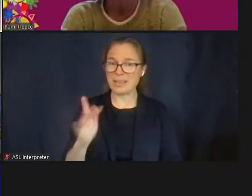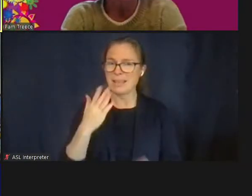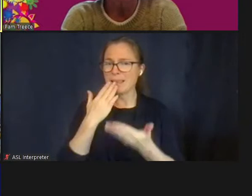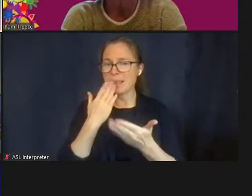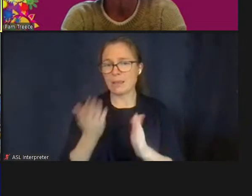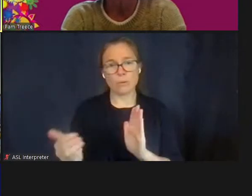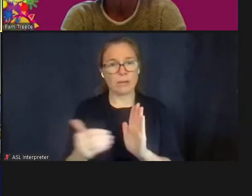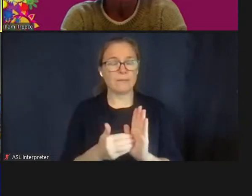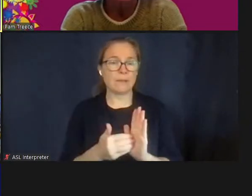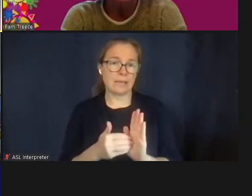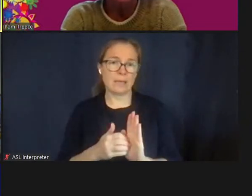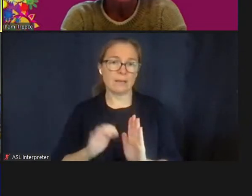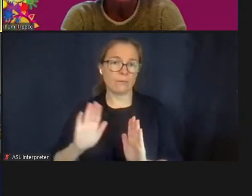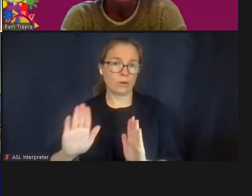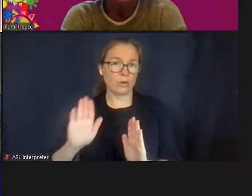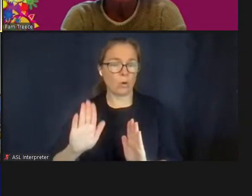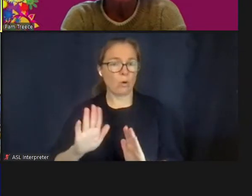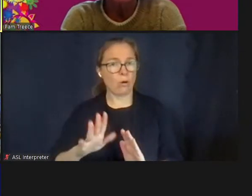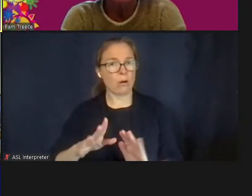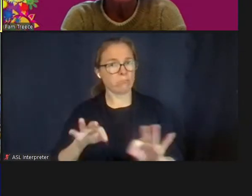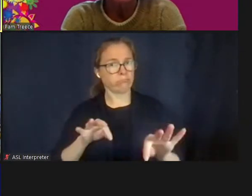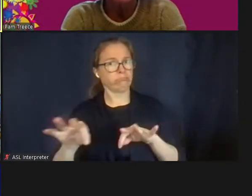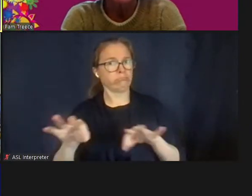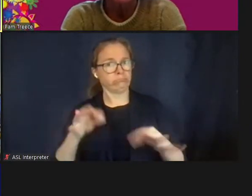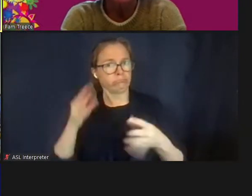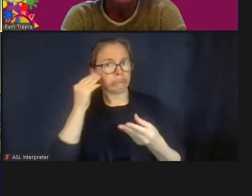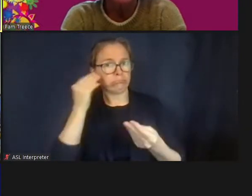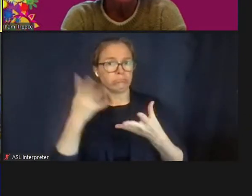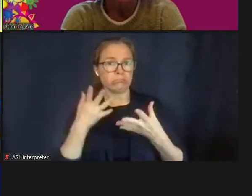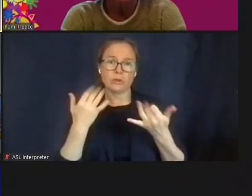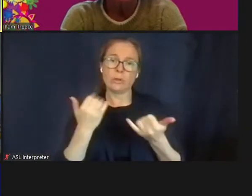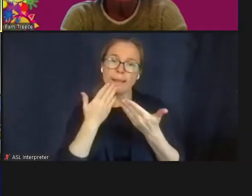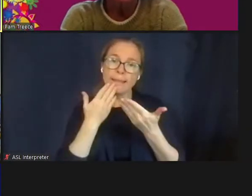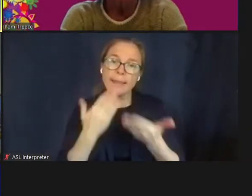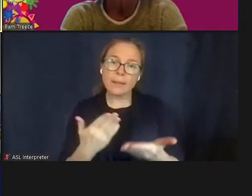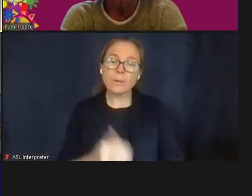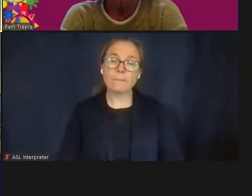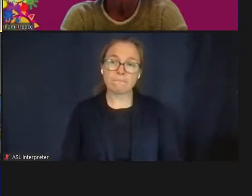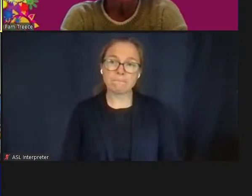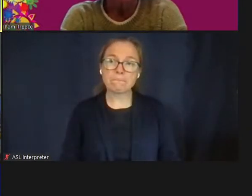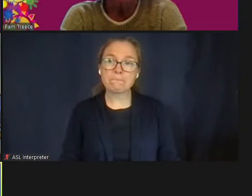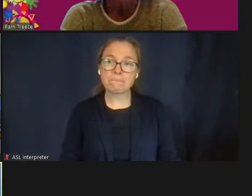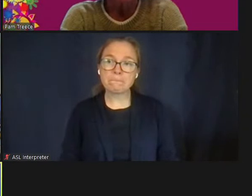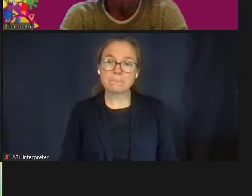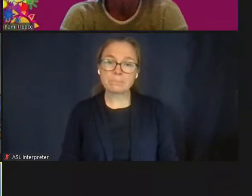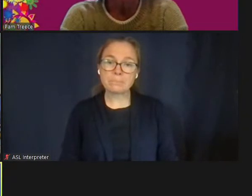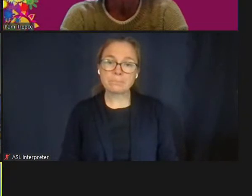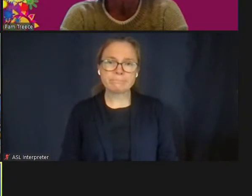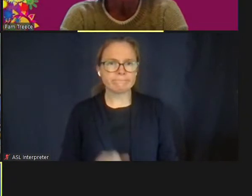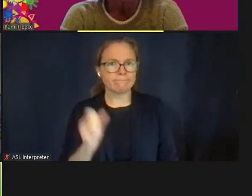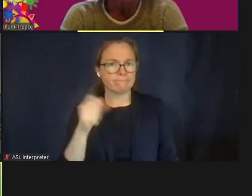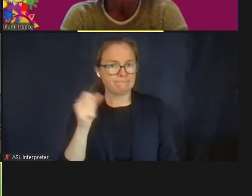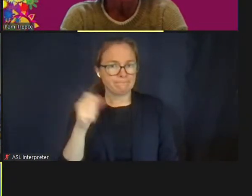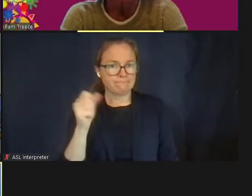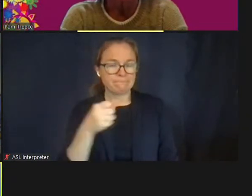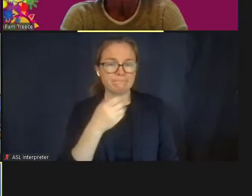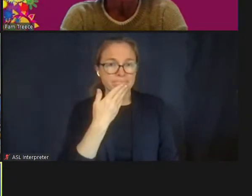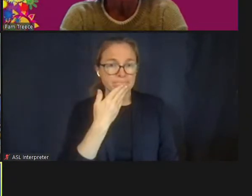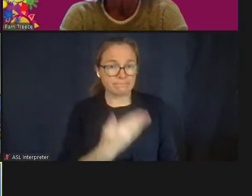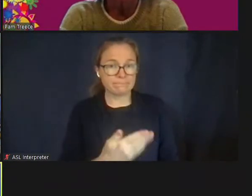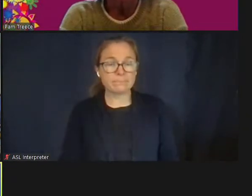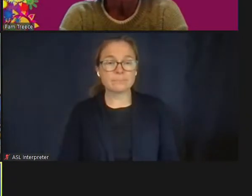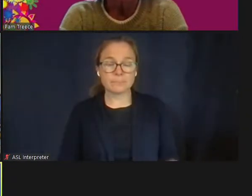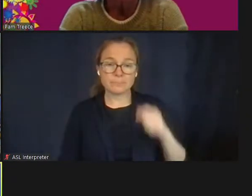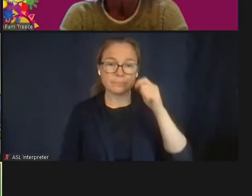your speaking up today, Colleen. We really appreciate it. Yes, thank you, Colleen.